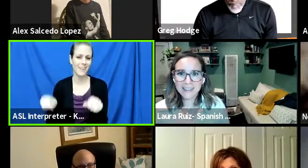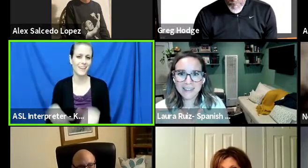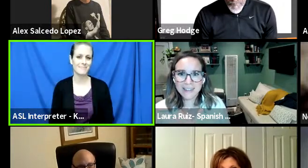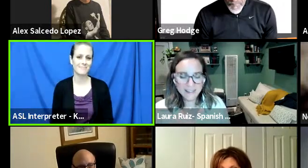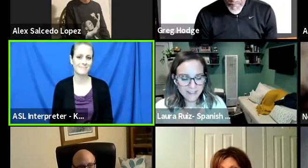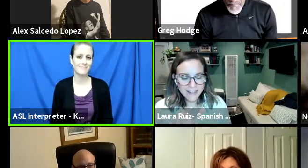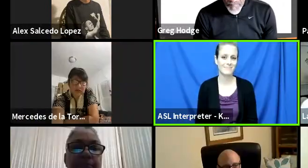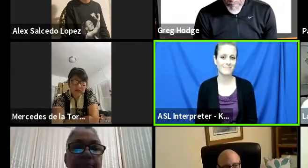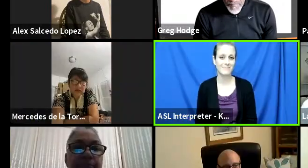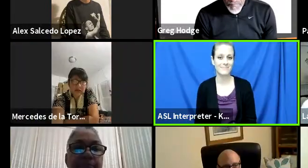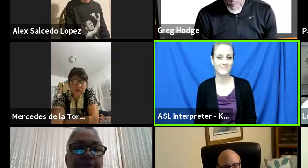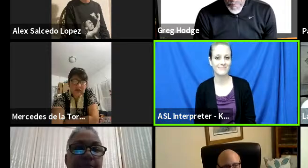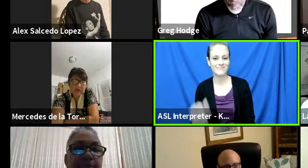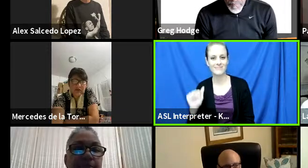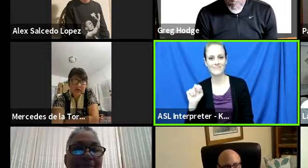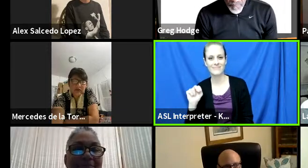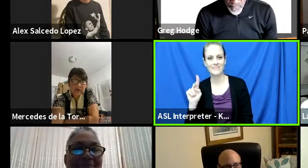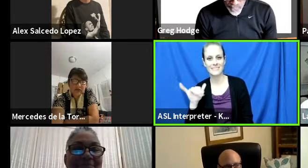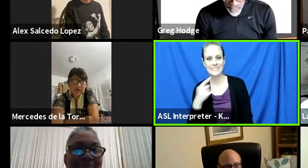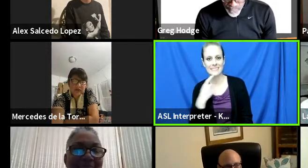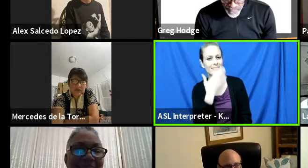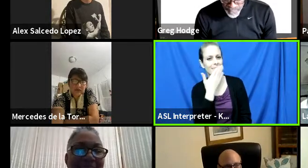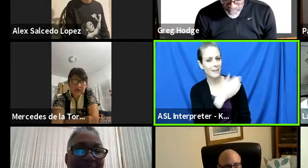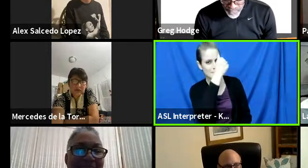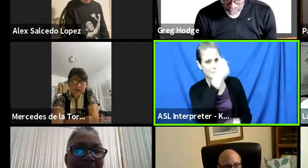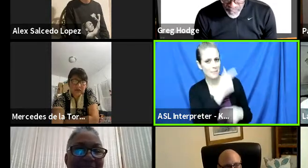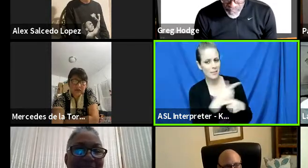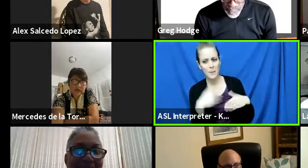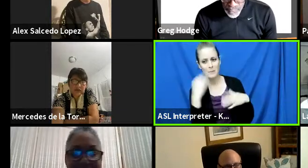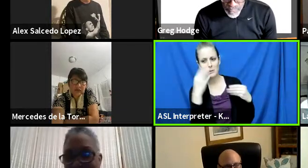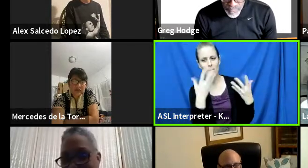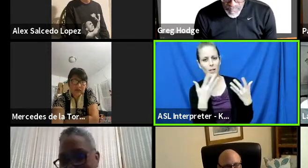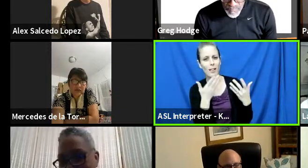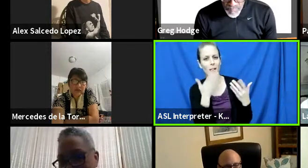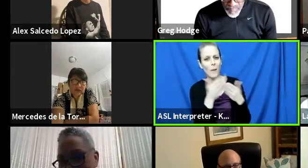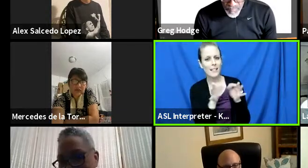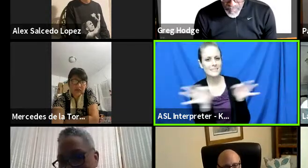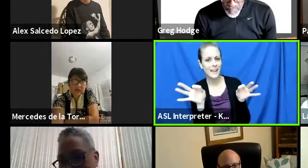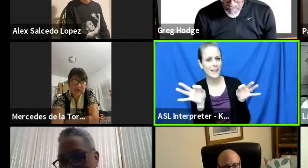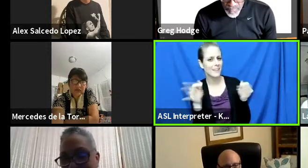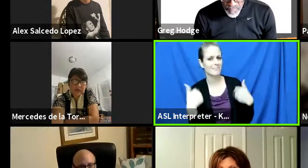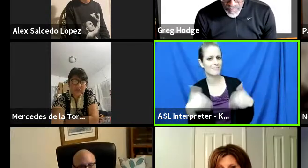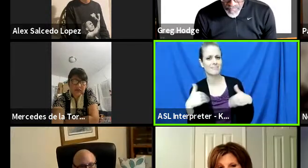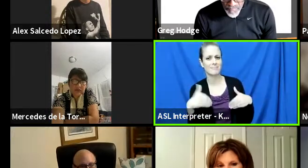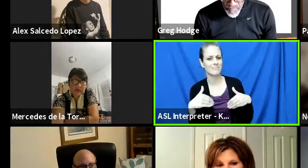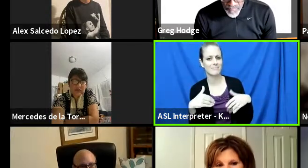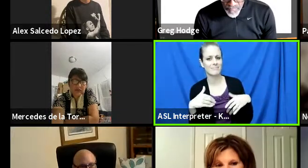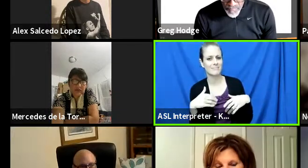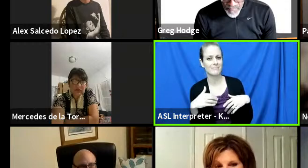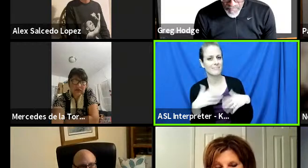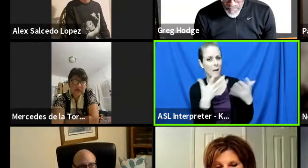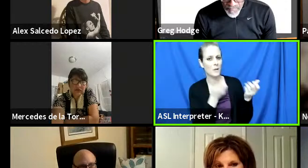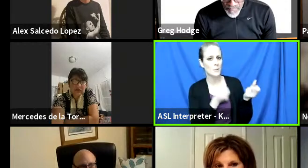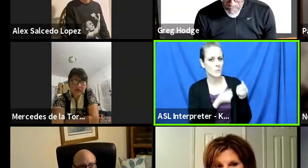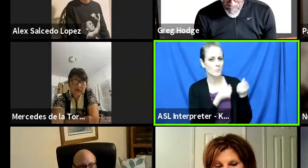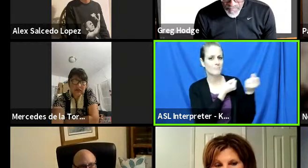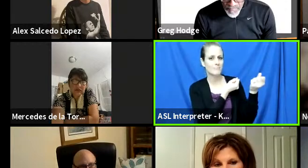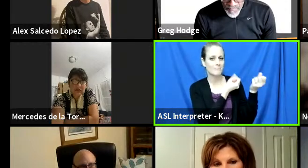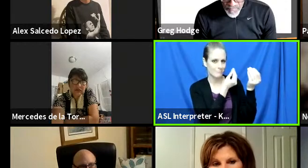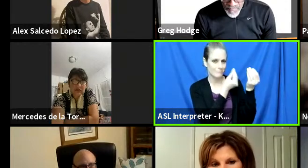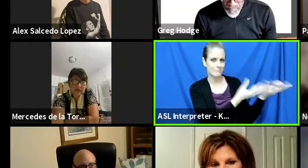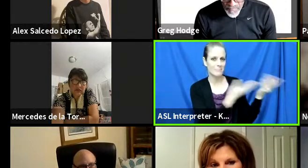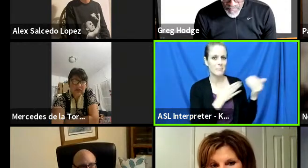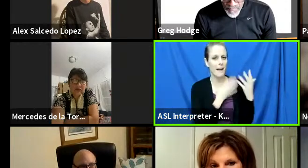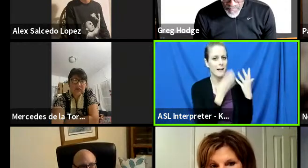Thank you, brother. That was really beautiful. Really well said and really beautiful. I really want to express my gratitude for